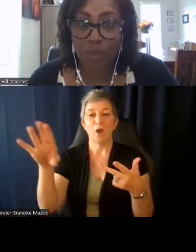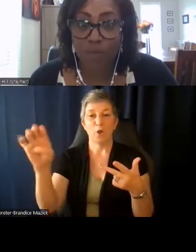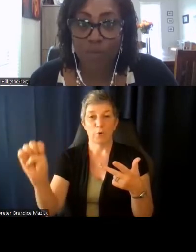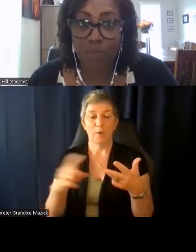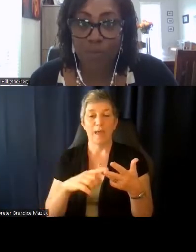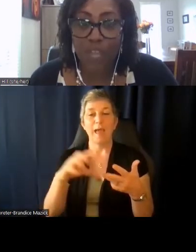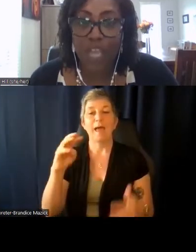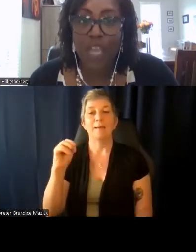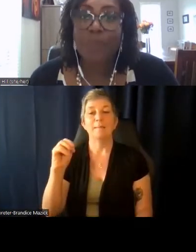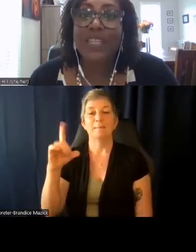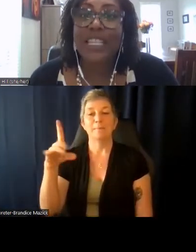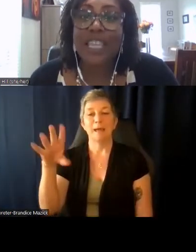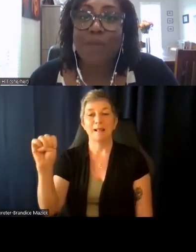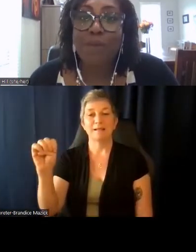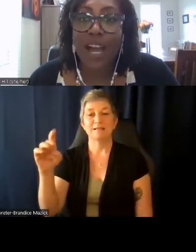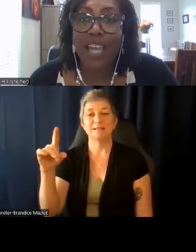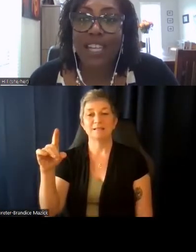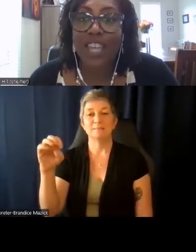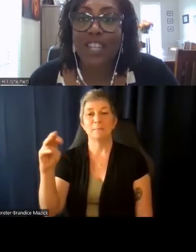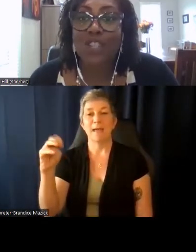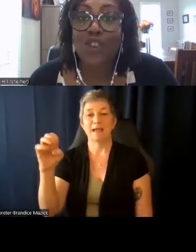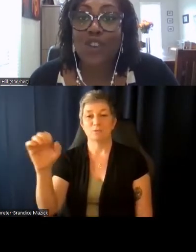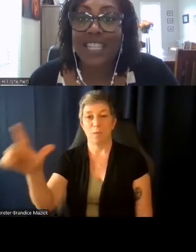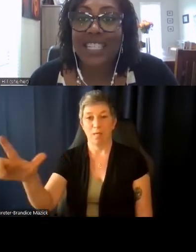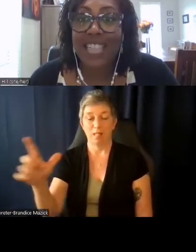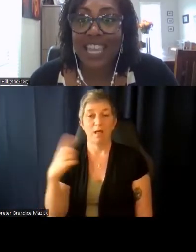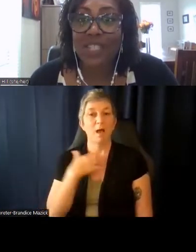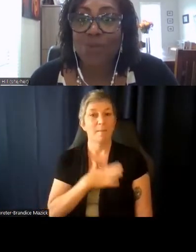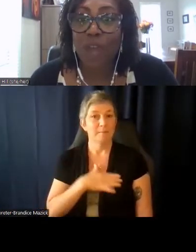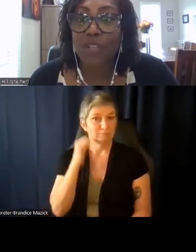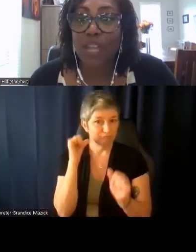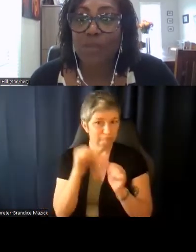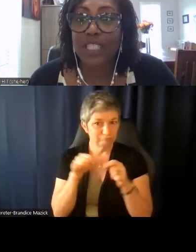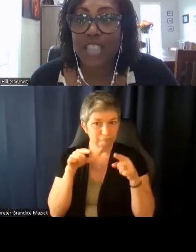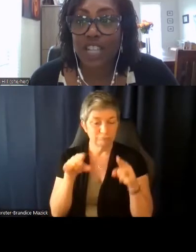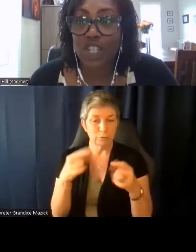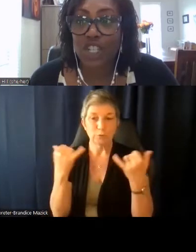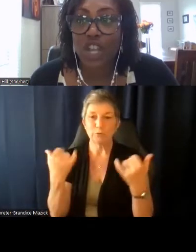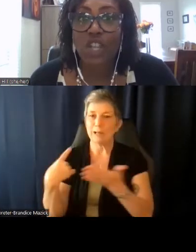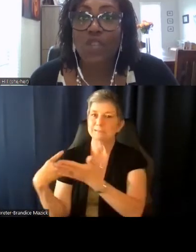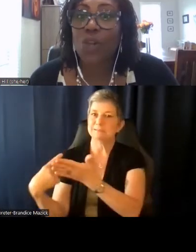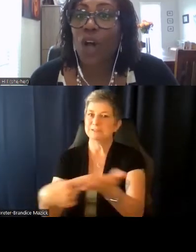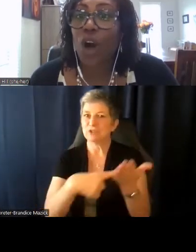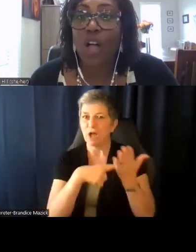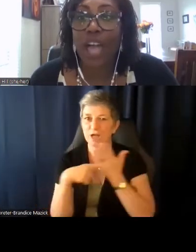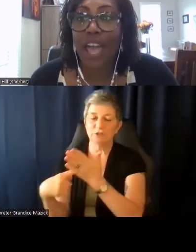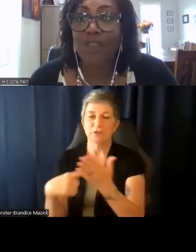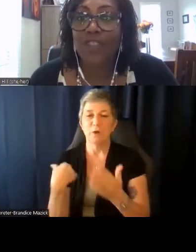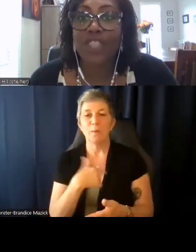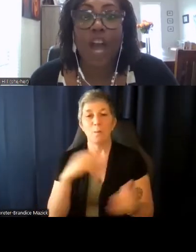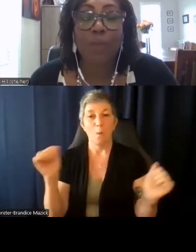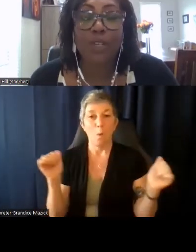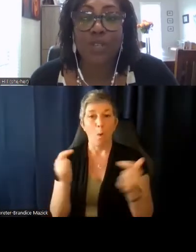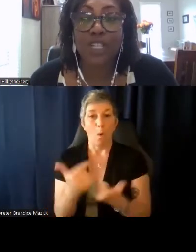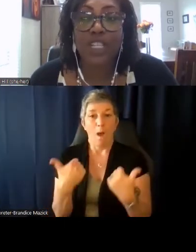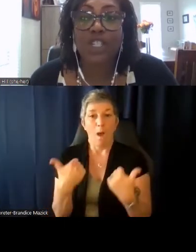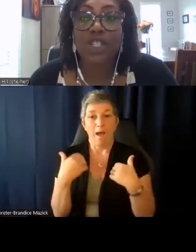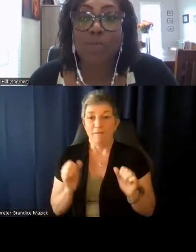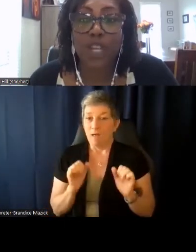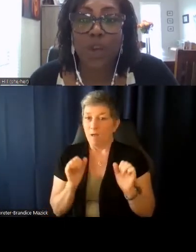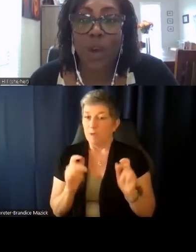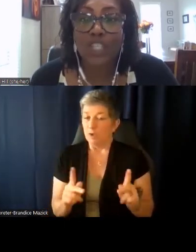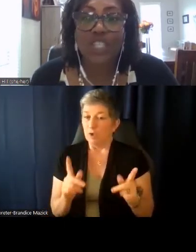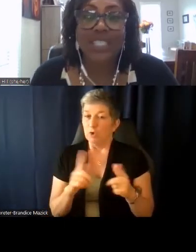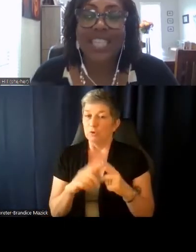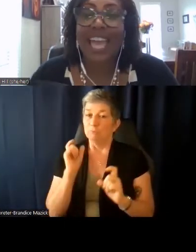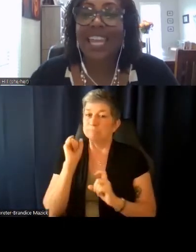Maxwell. Please keep in mind that during today's roundtable discussion, you will all have the opportunity to